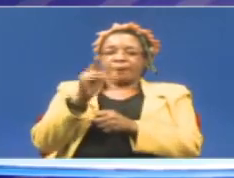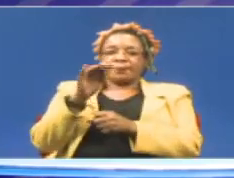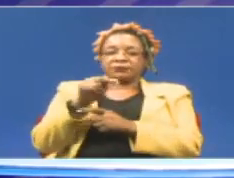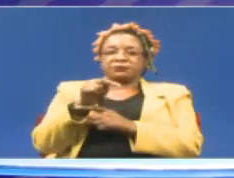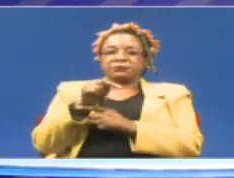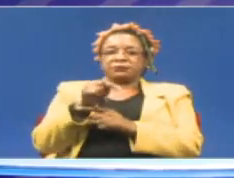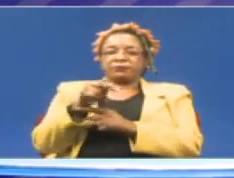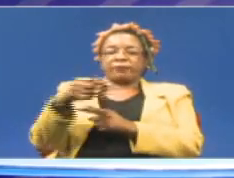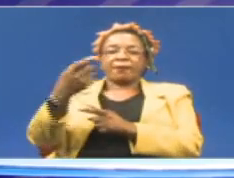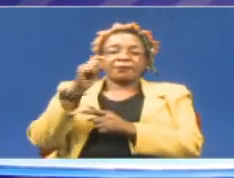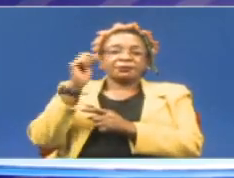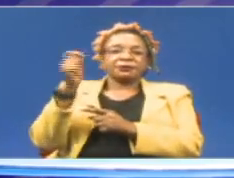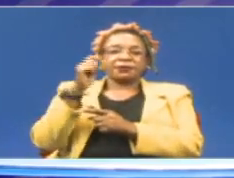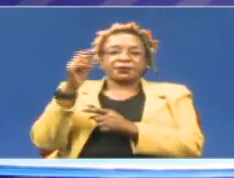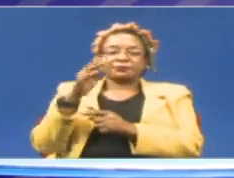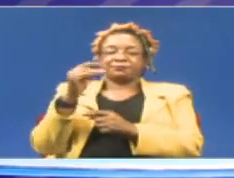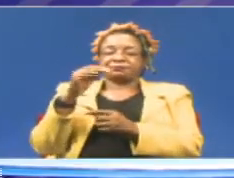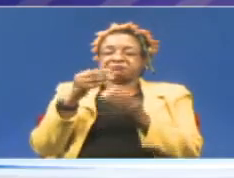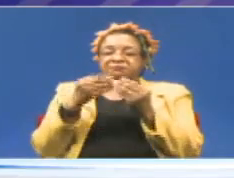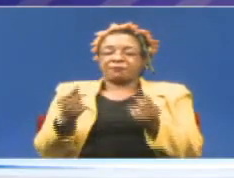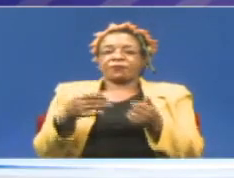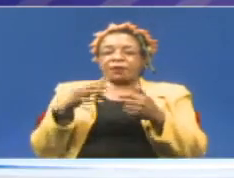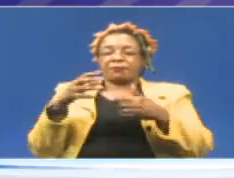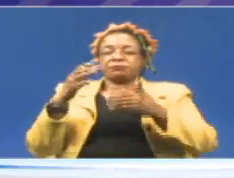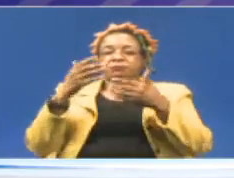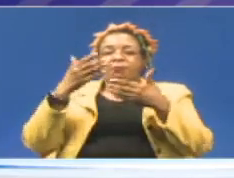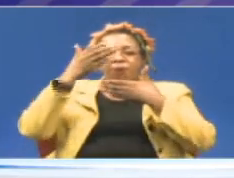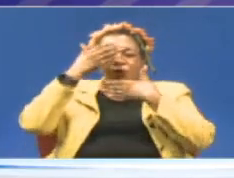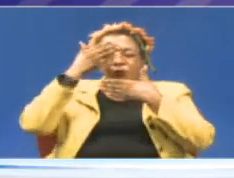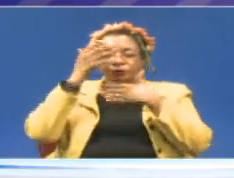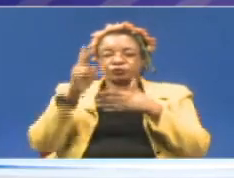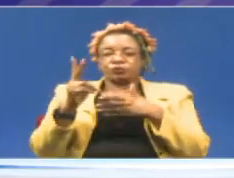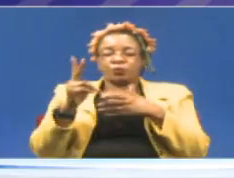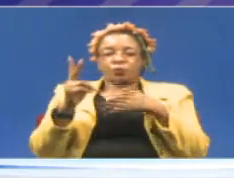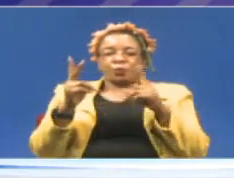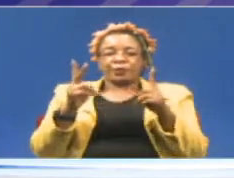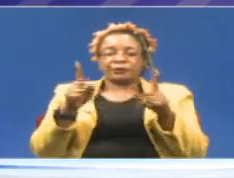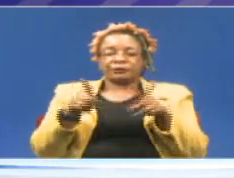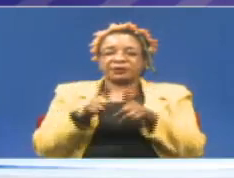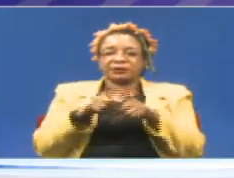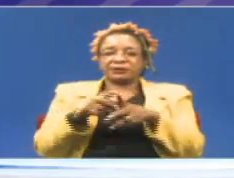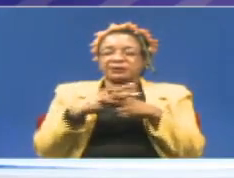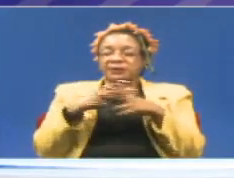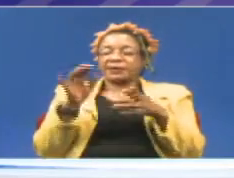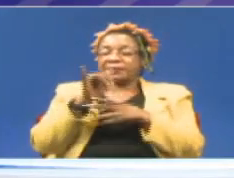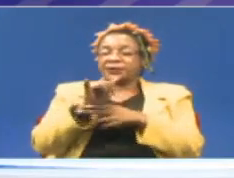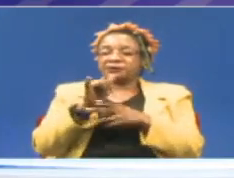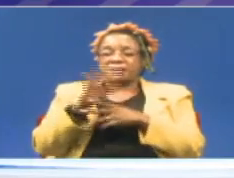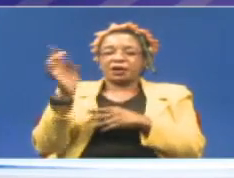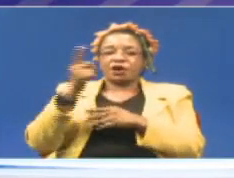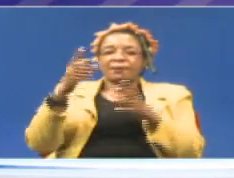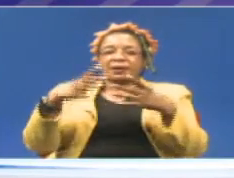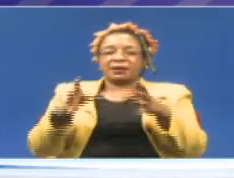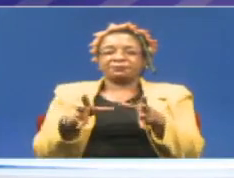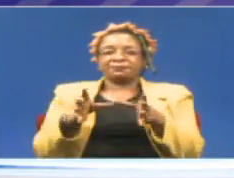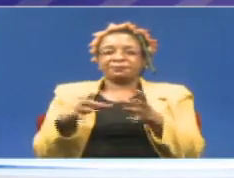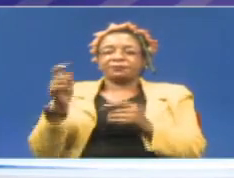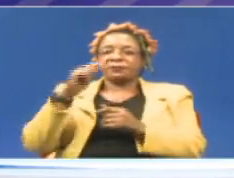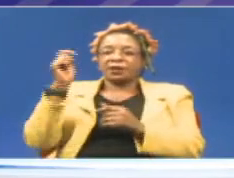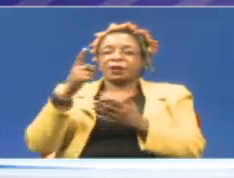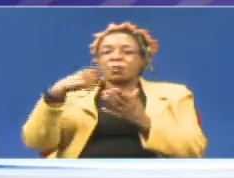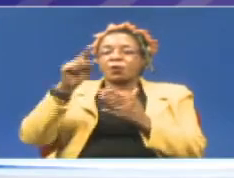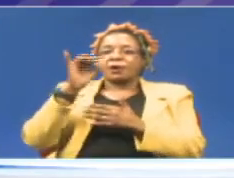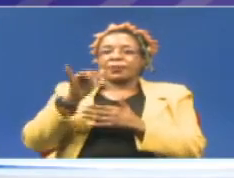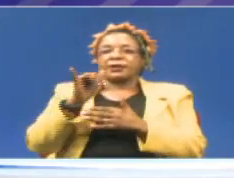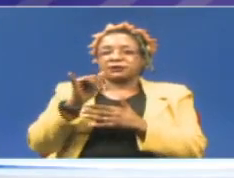Hosts Kenya stunned Morocco 2-1 as the Billie Jean King Cup kicked off in style at the Nairobi Club. Kenya won the